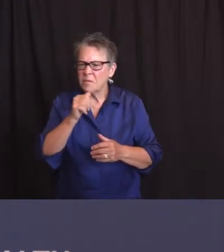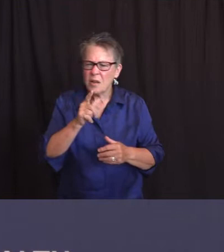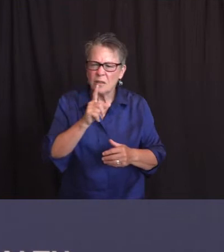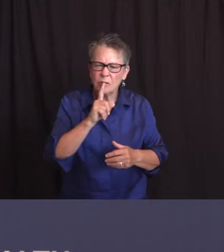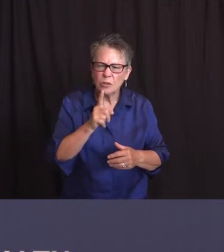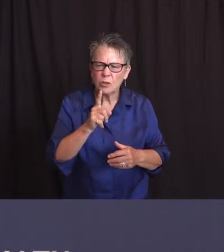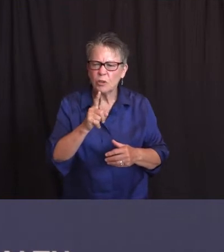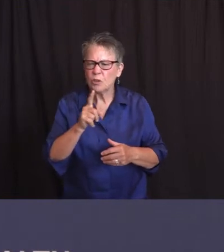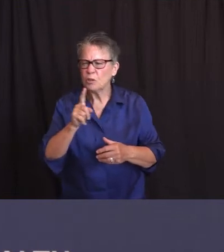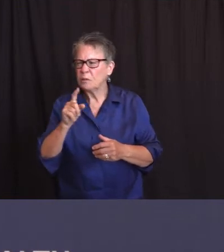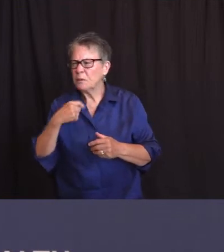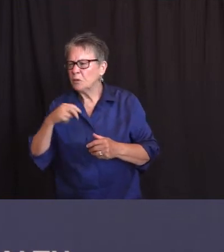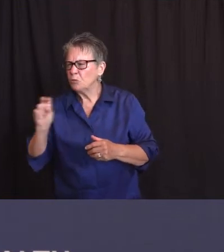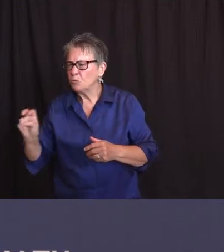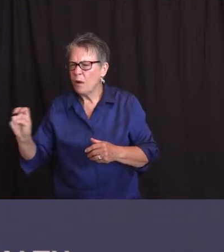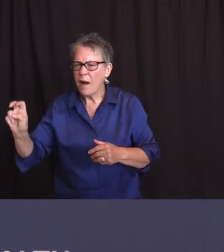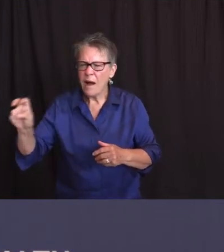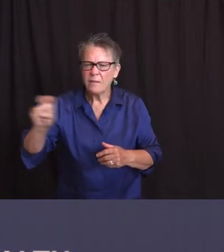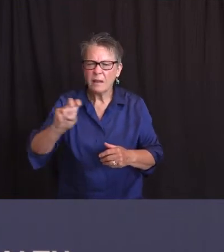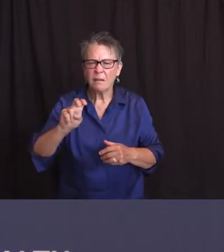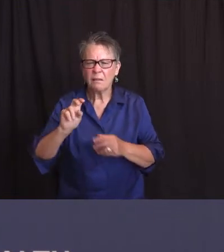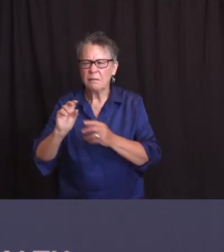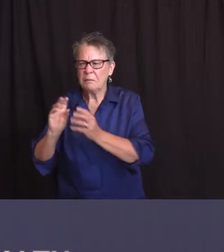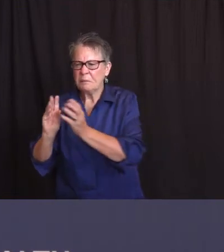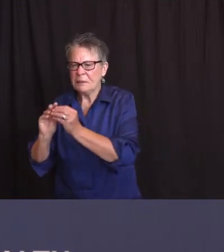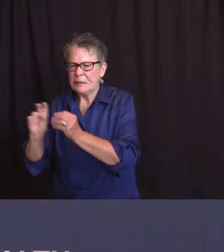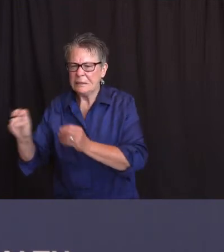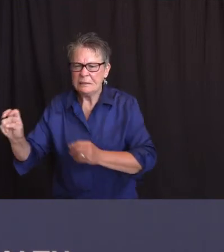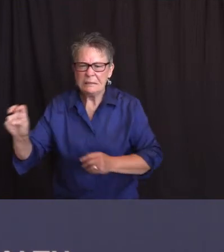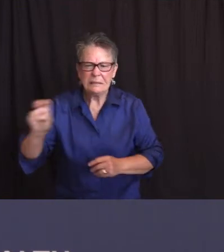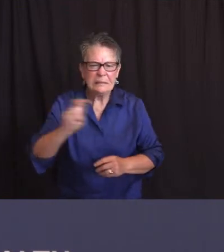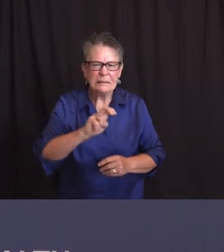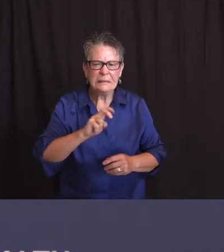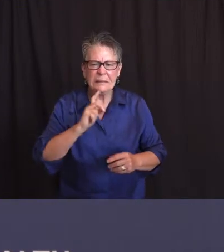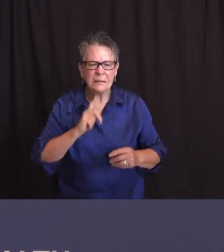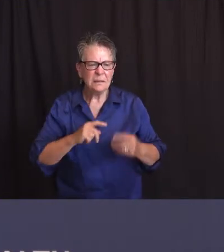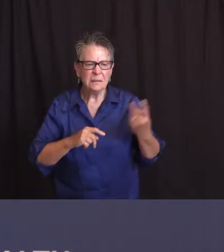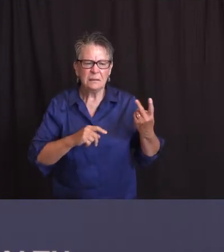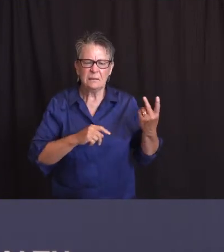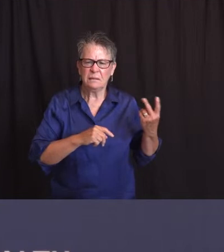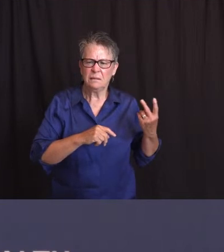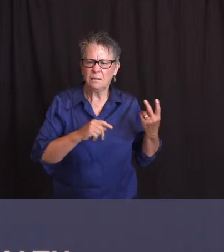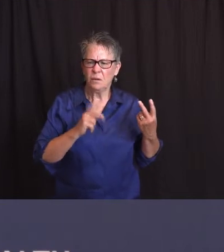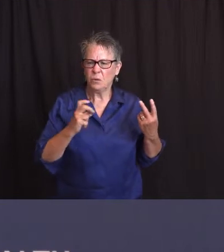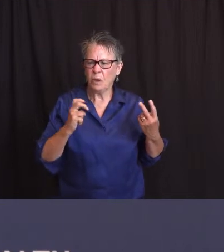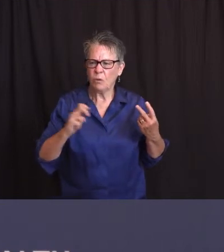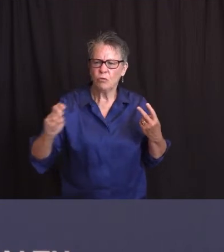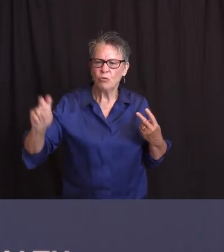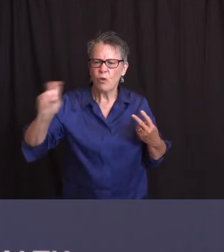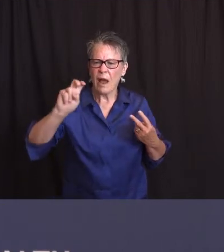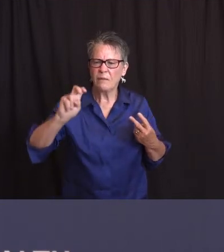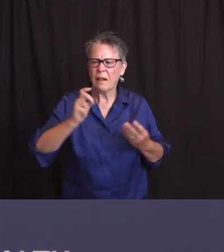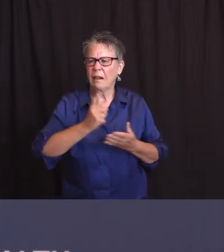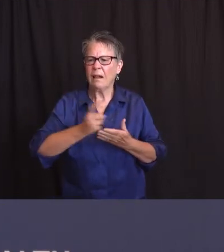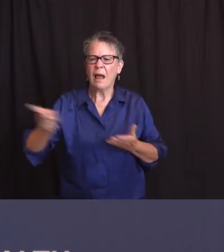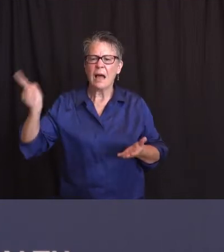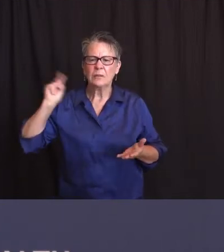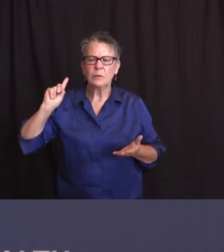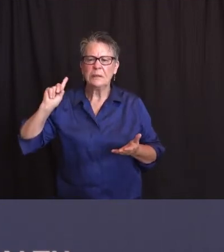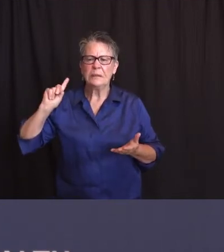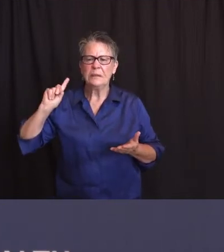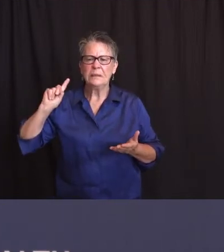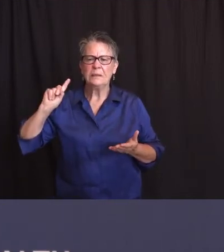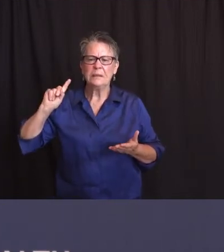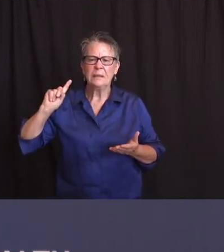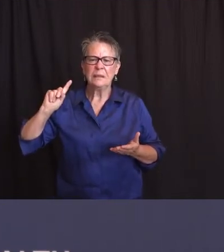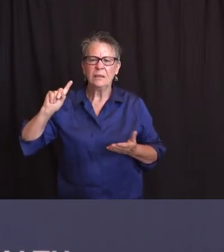road for a fantastic event last week on lead pipe, lead service line removal and lead paint removal, which is a